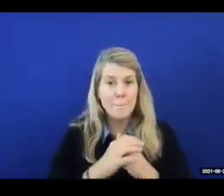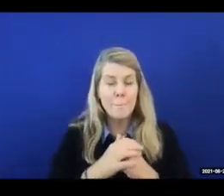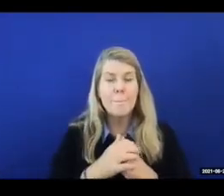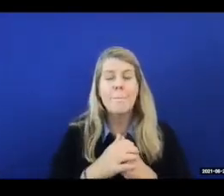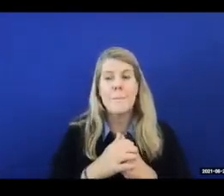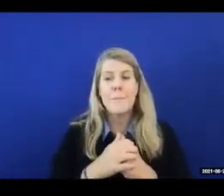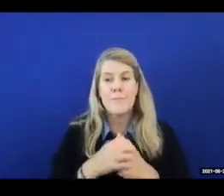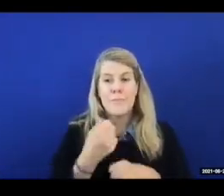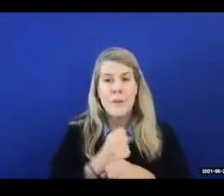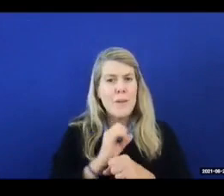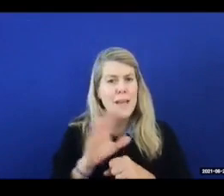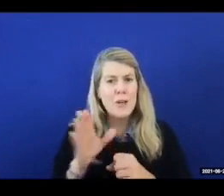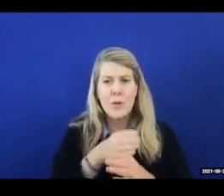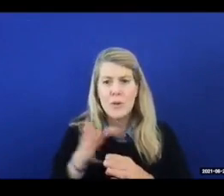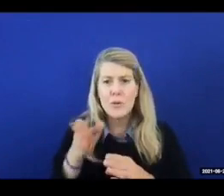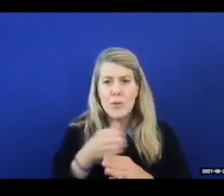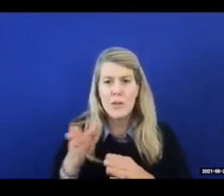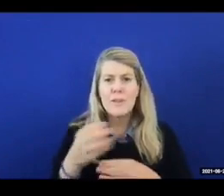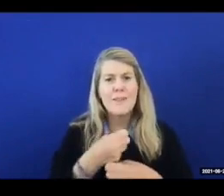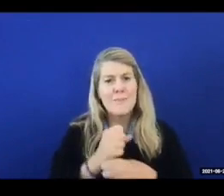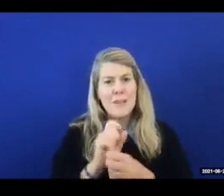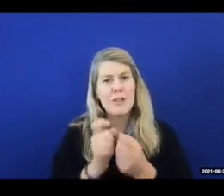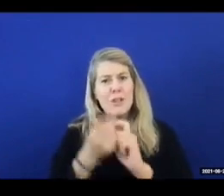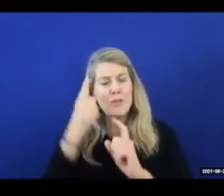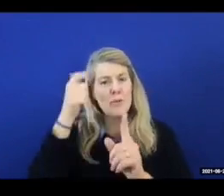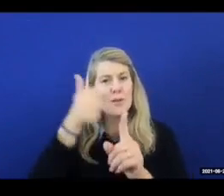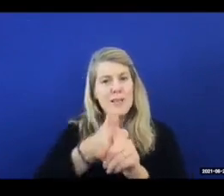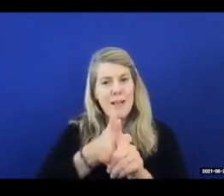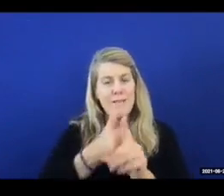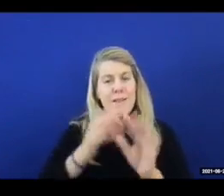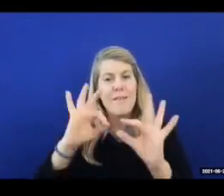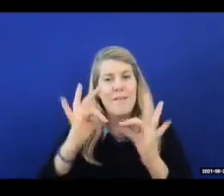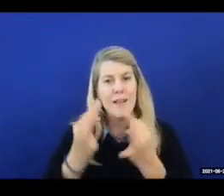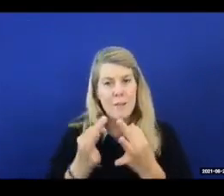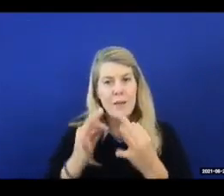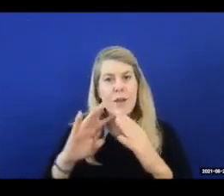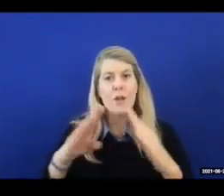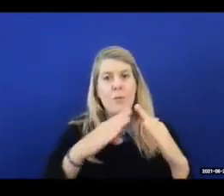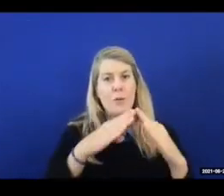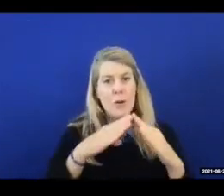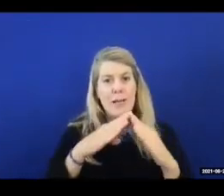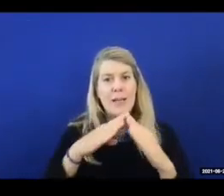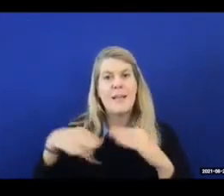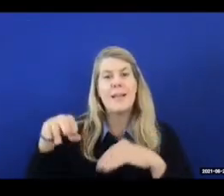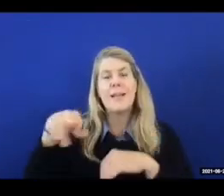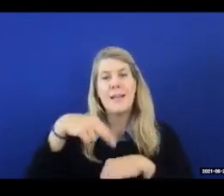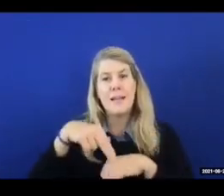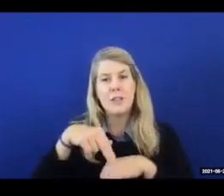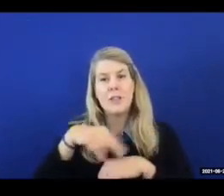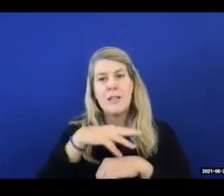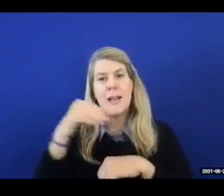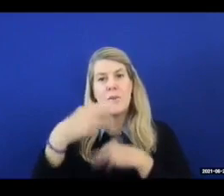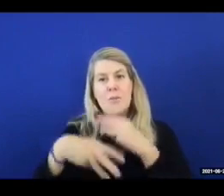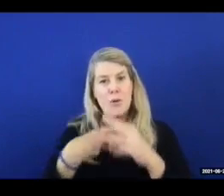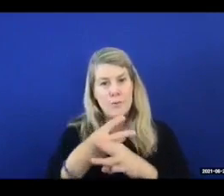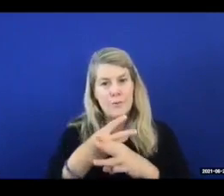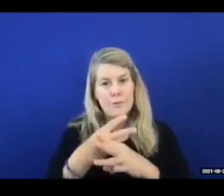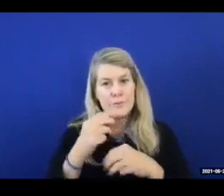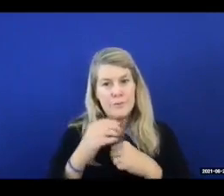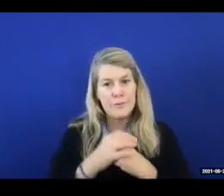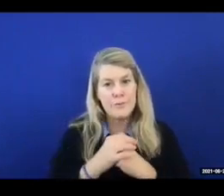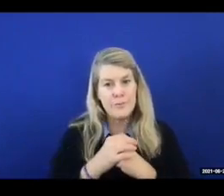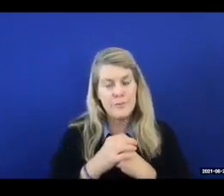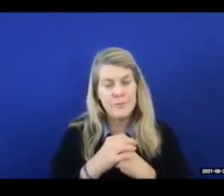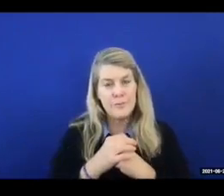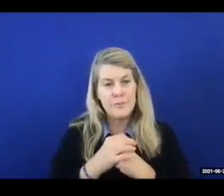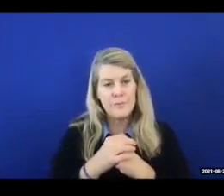and effect real positive change for yourself, families, community, nation, and world.